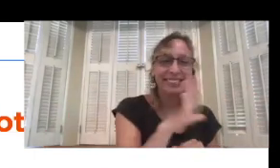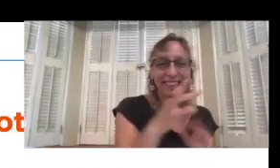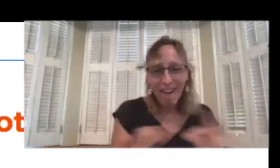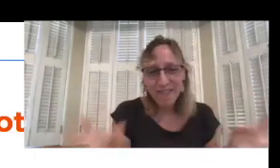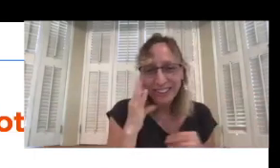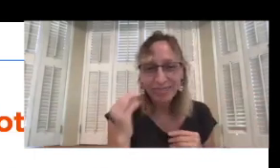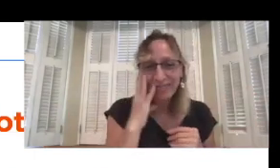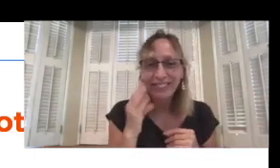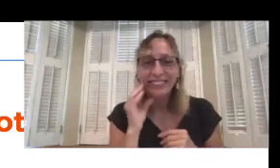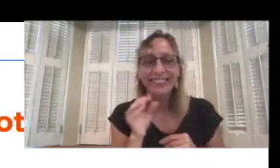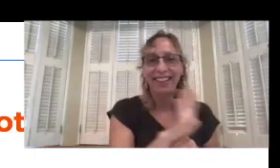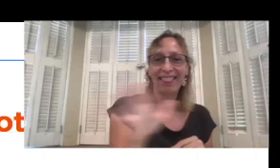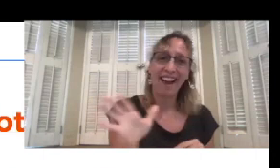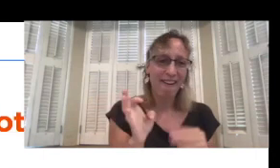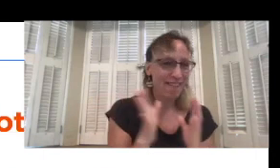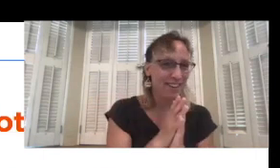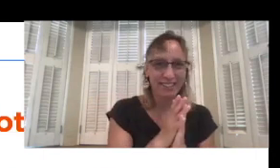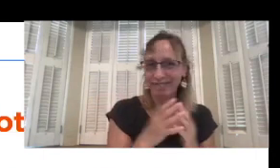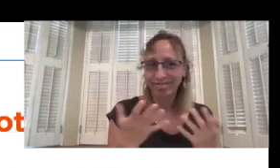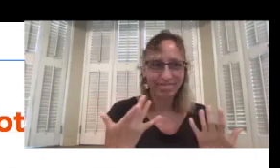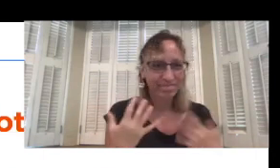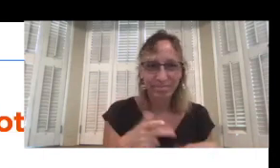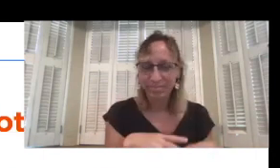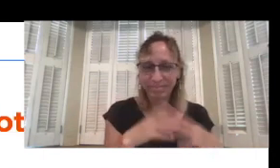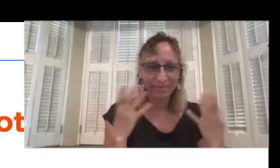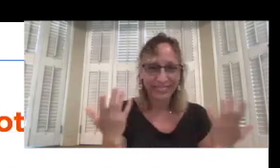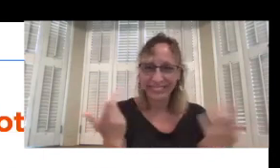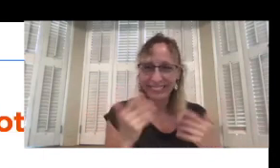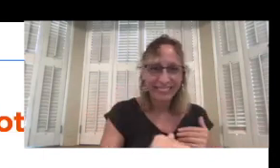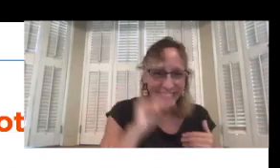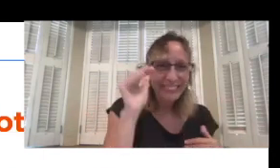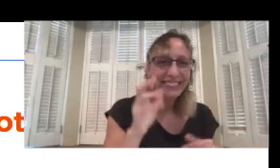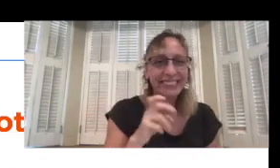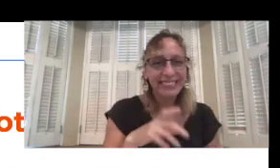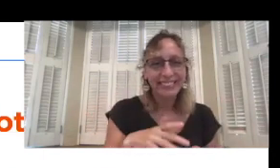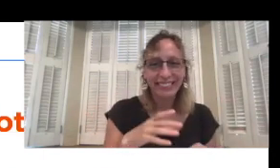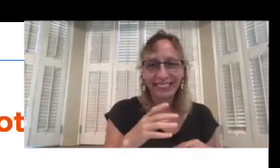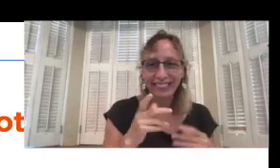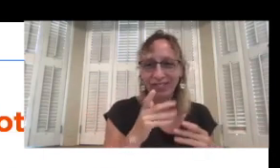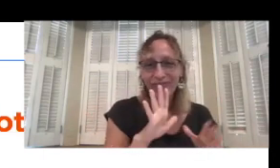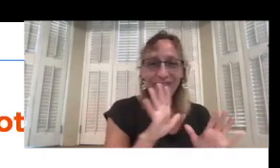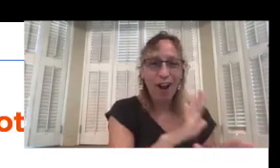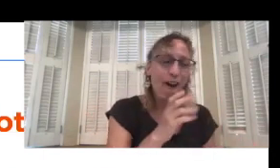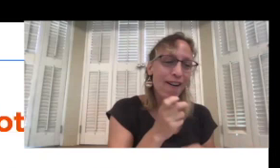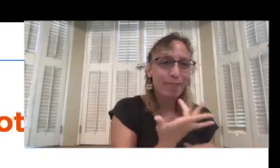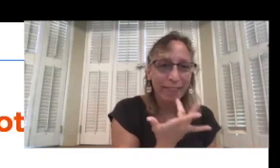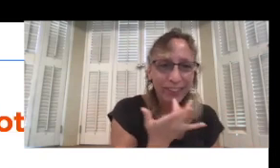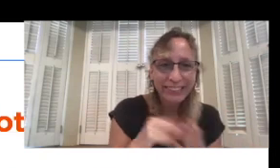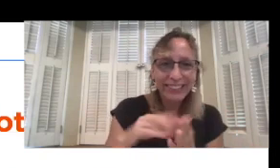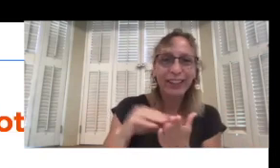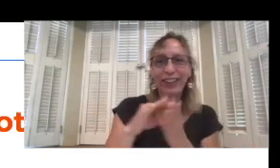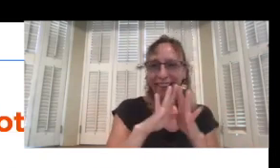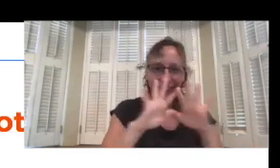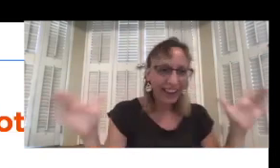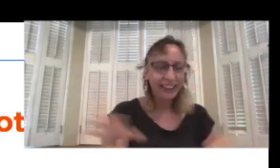So again, how do you support a deaf child when deaf children come from a variety of different backgrounds and experiences?